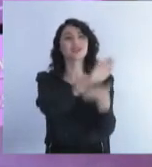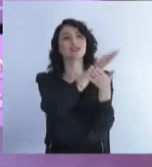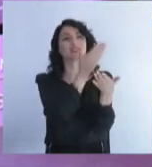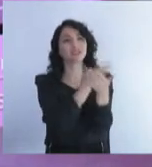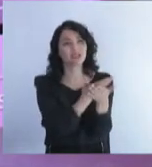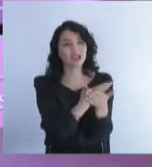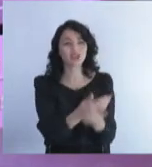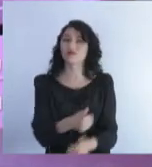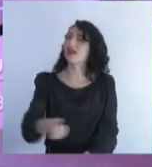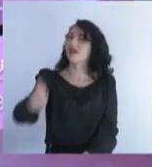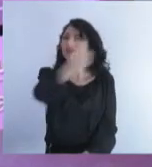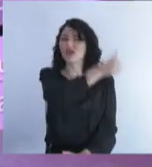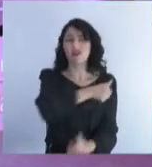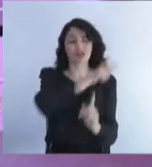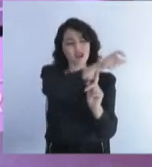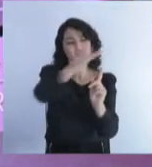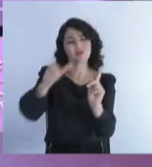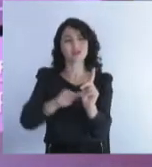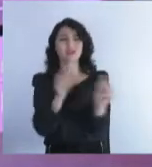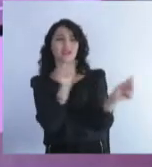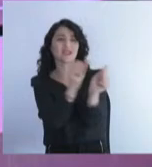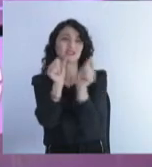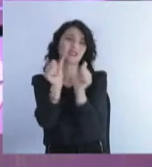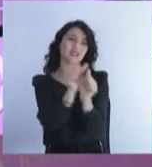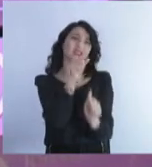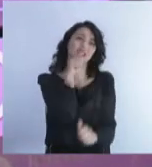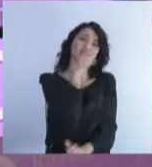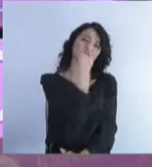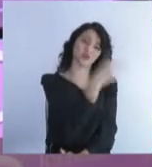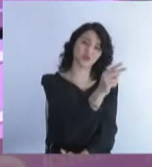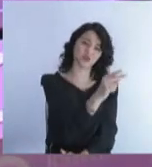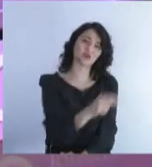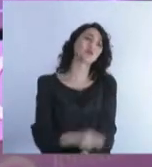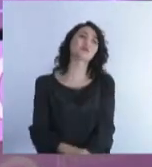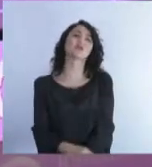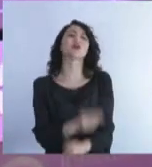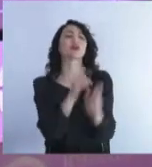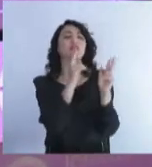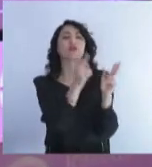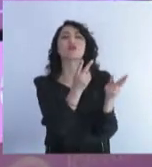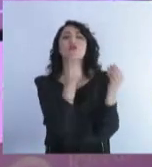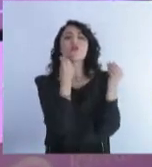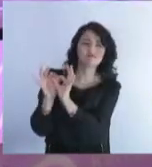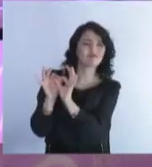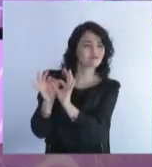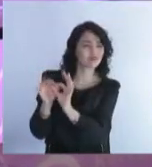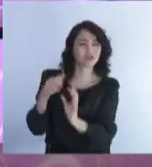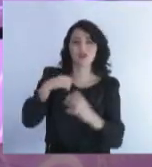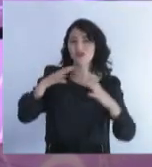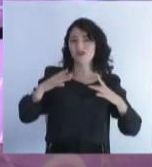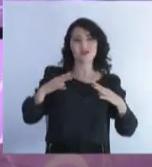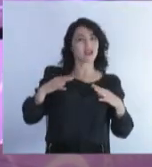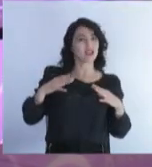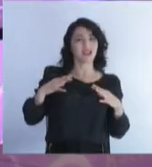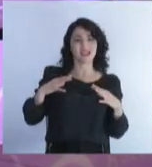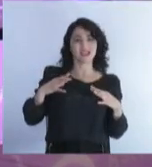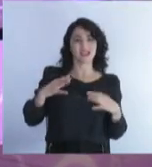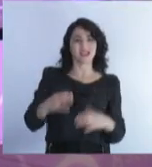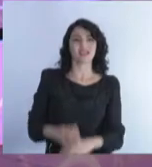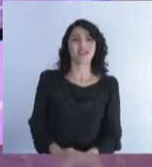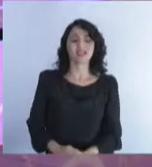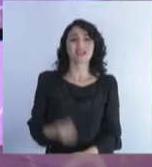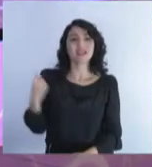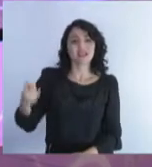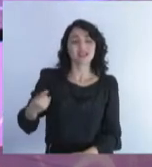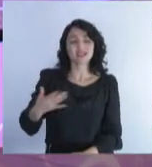and for all the people that I don't know but is surrounding you. I hope you have a great life. That I'm in a lucky